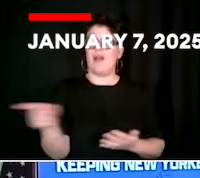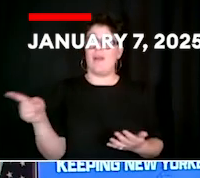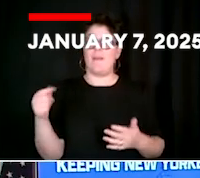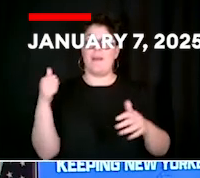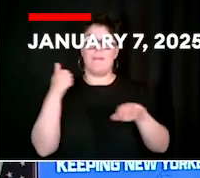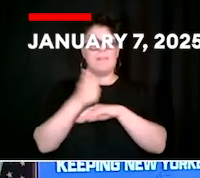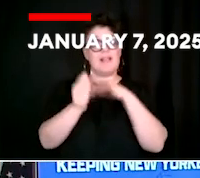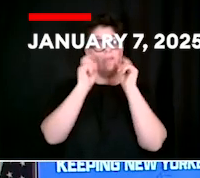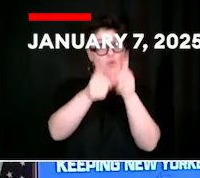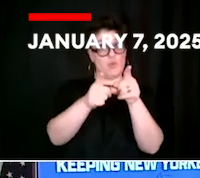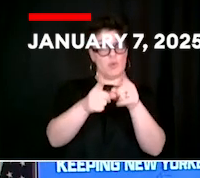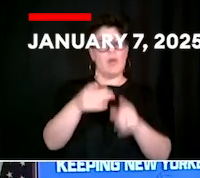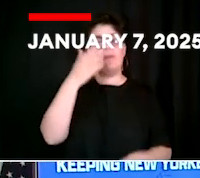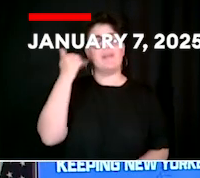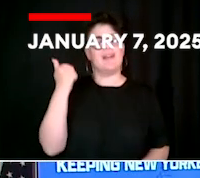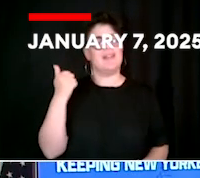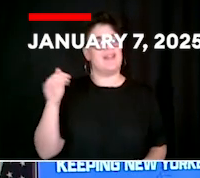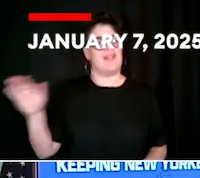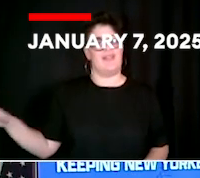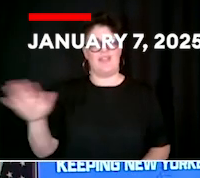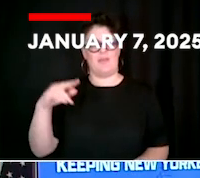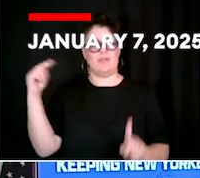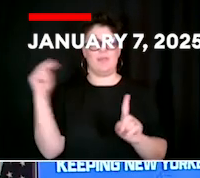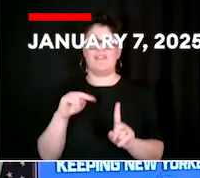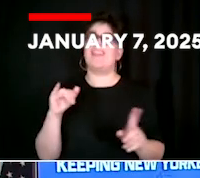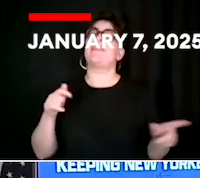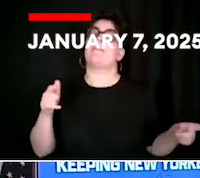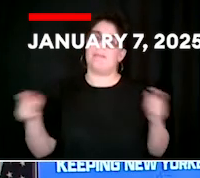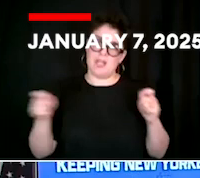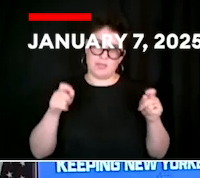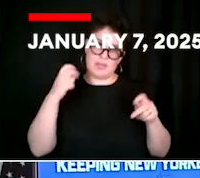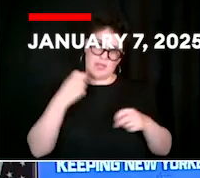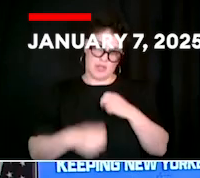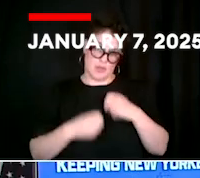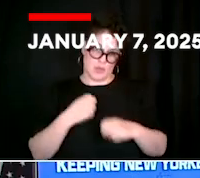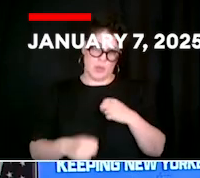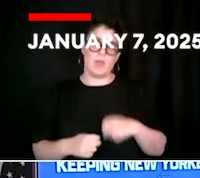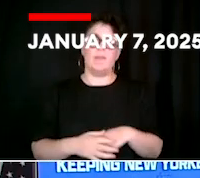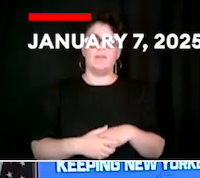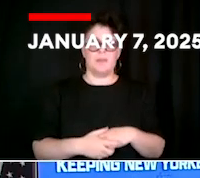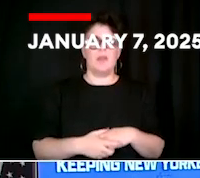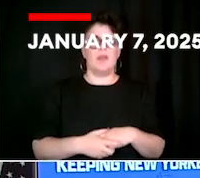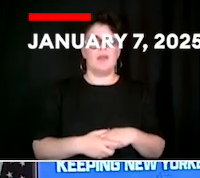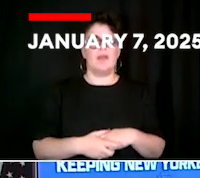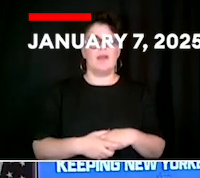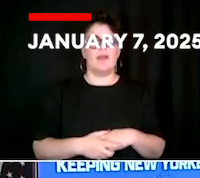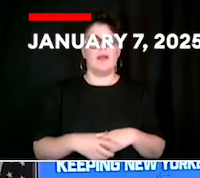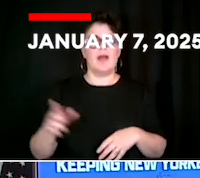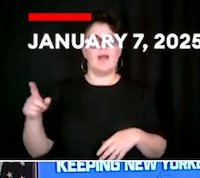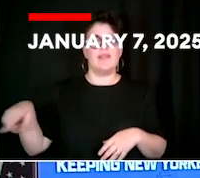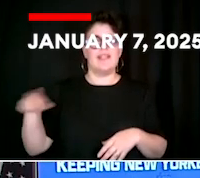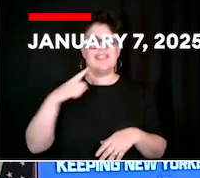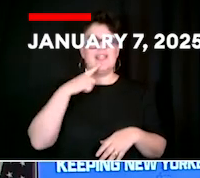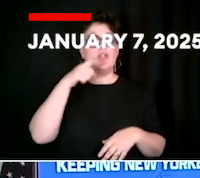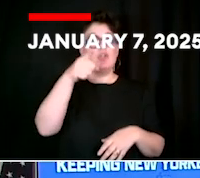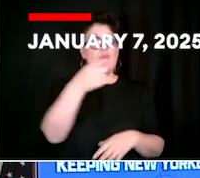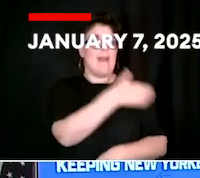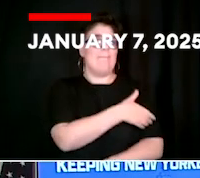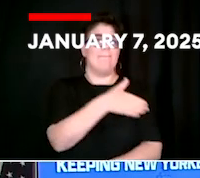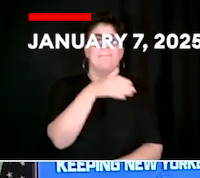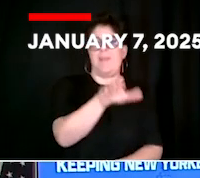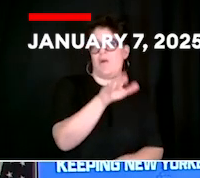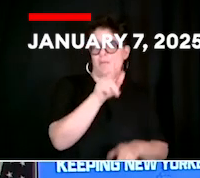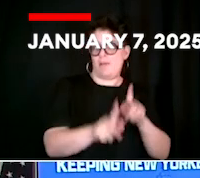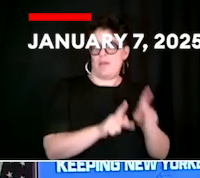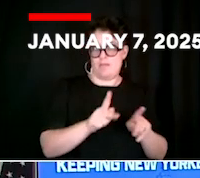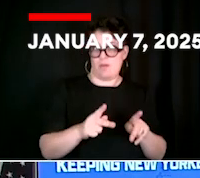as a management issue. They say that you basically empowered people who had